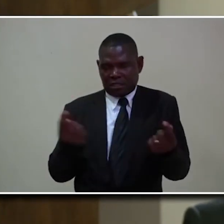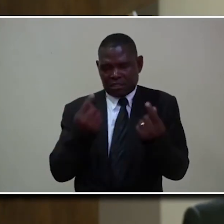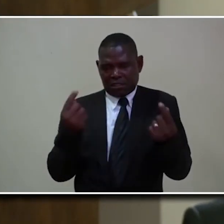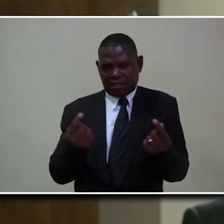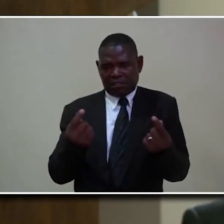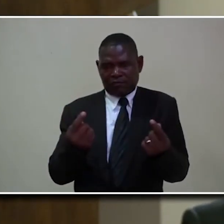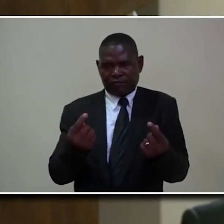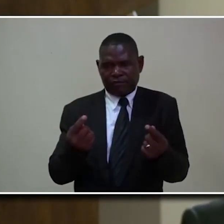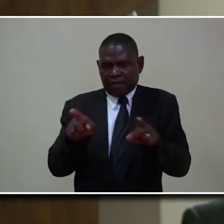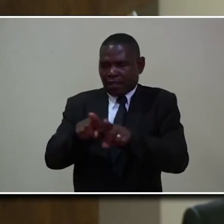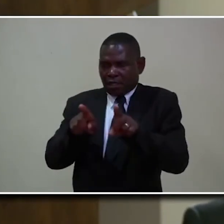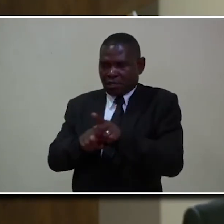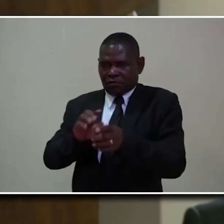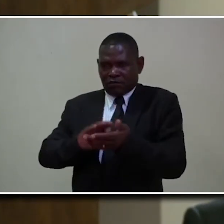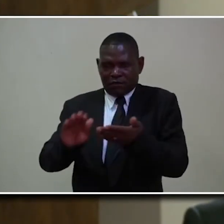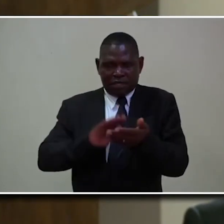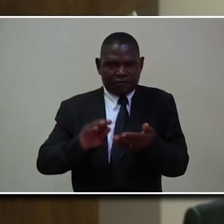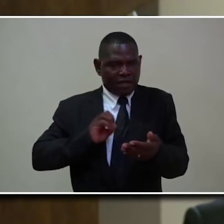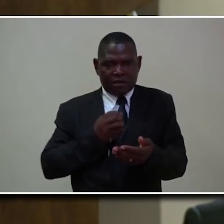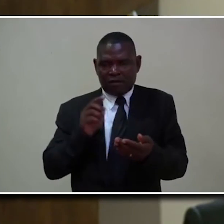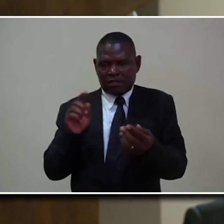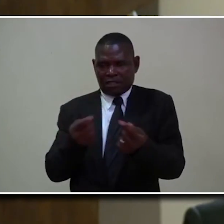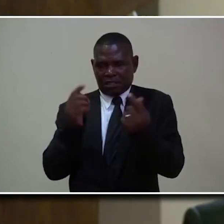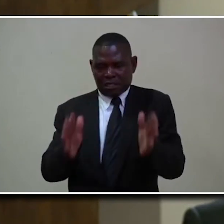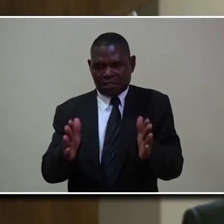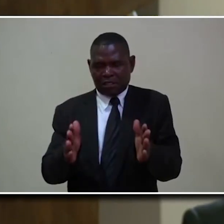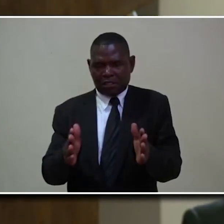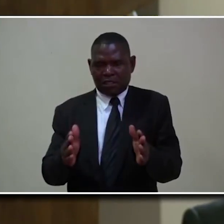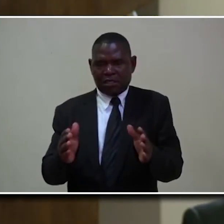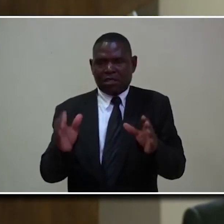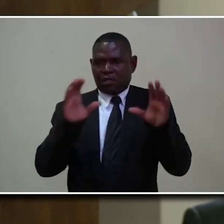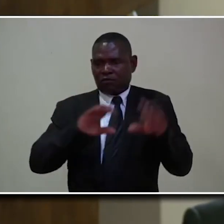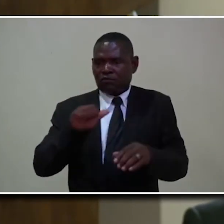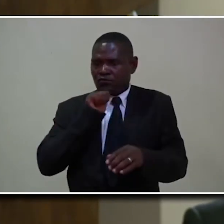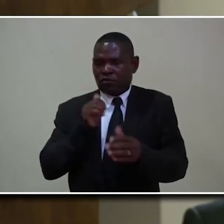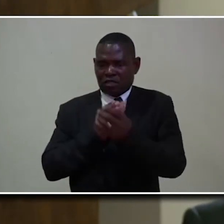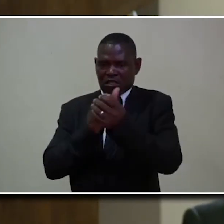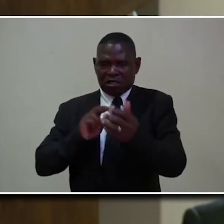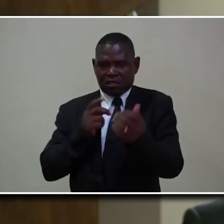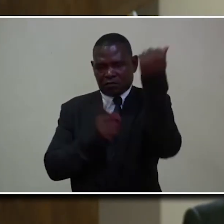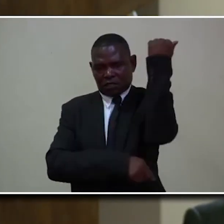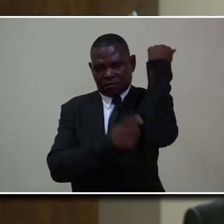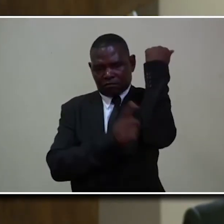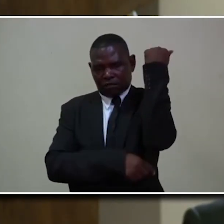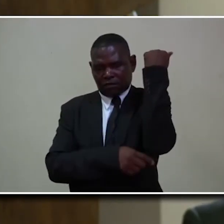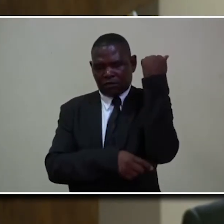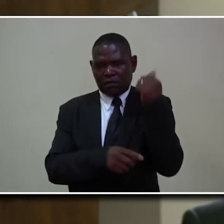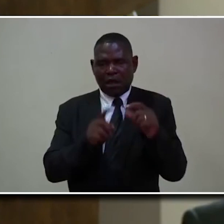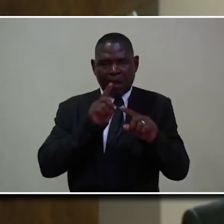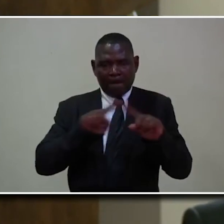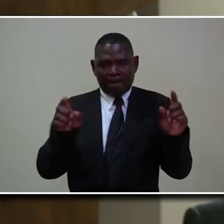our as we forgive our debtors. And do not lead us into